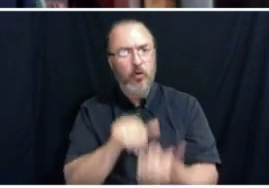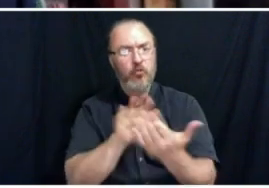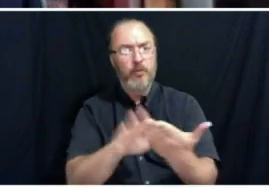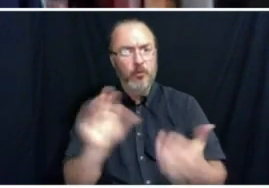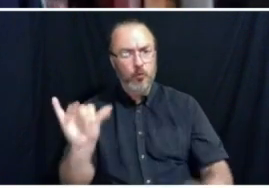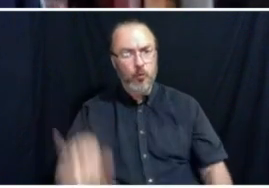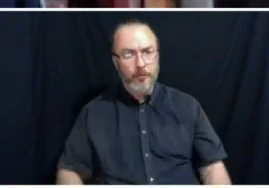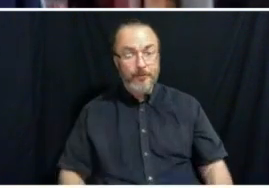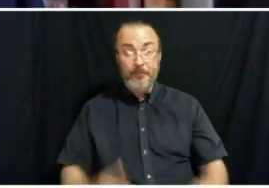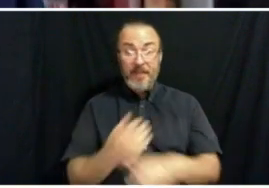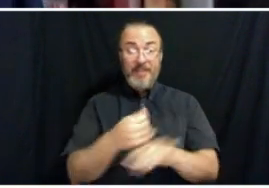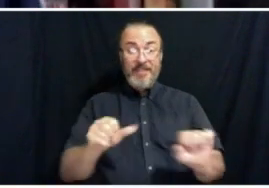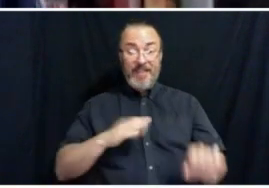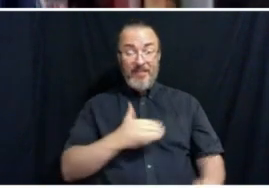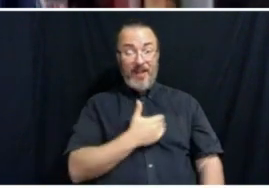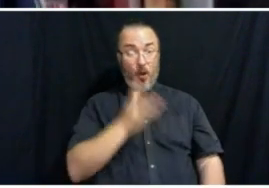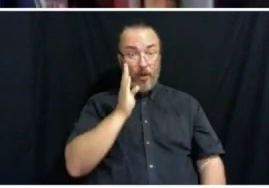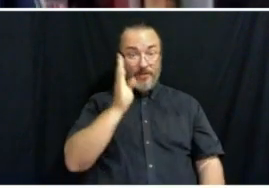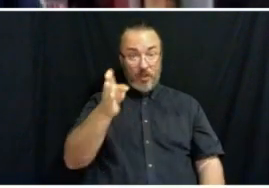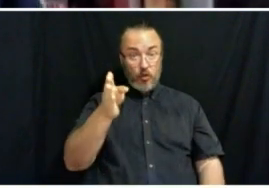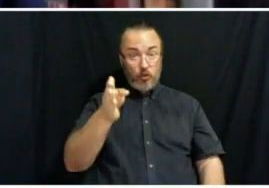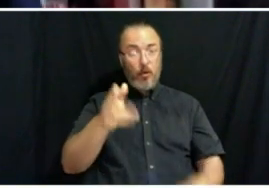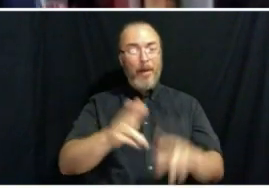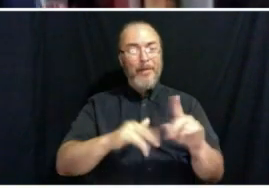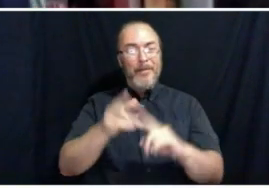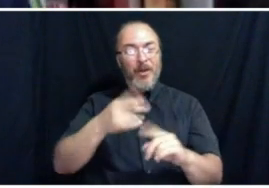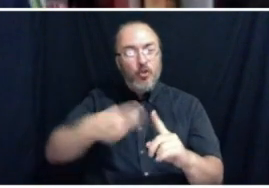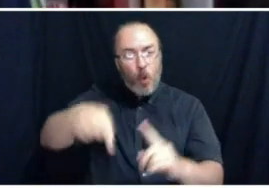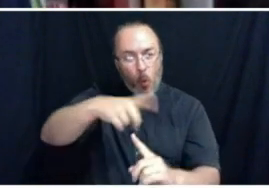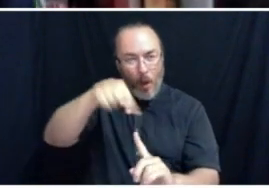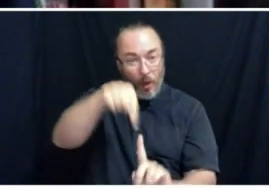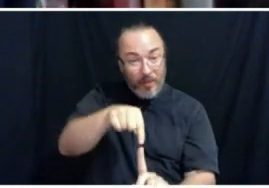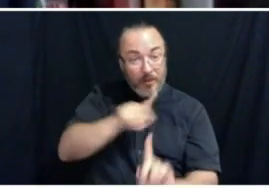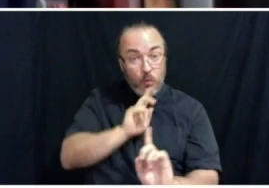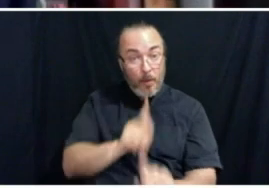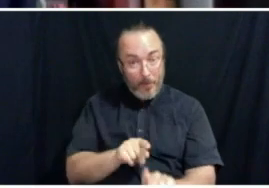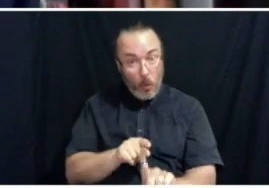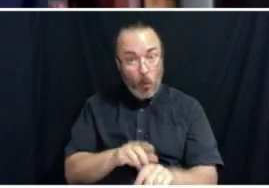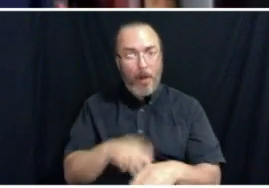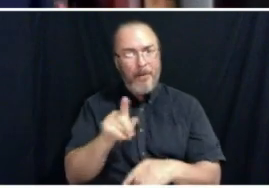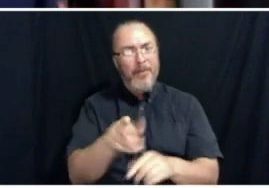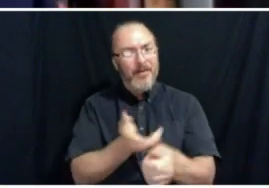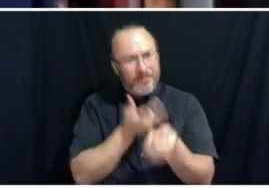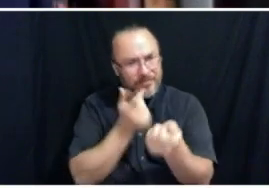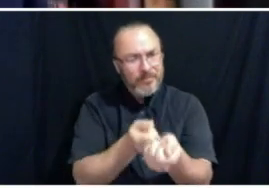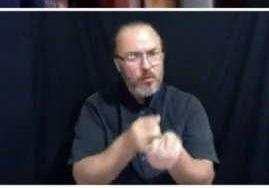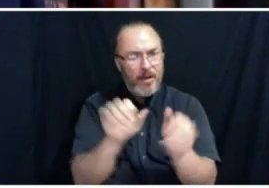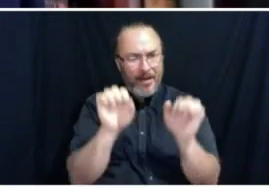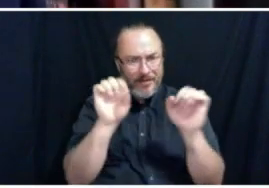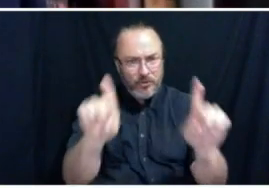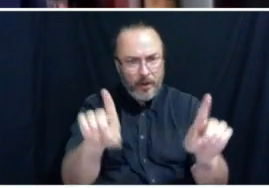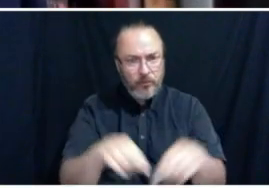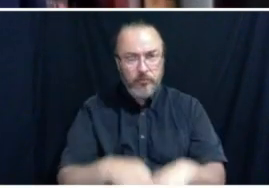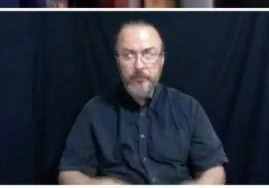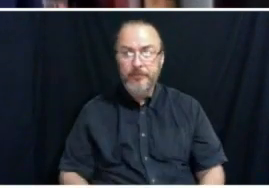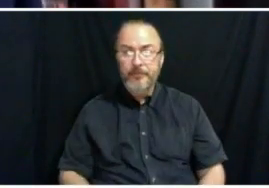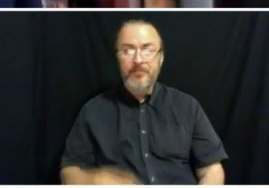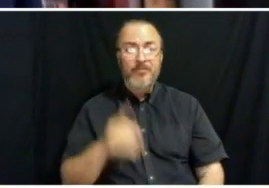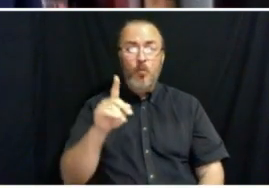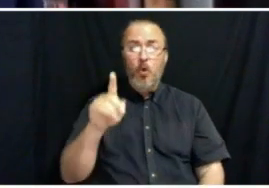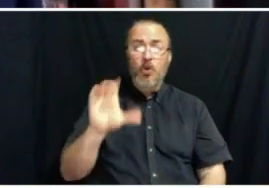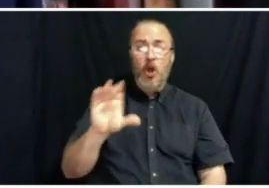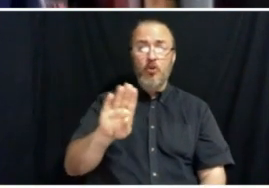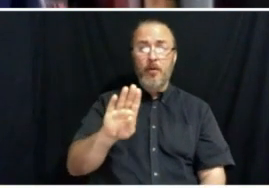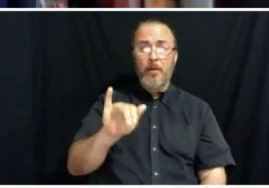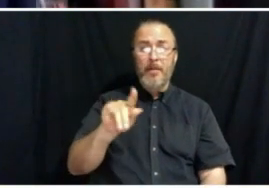Our Future, built around this report, must campaign for education. 100 billion is in danger of